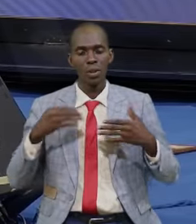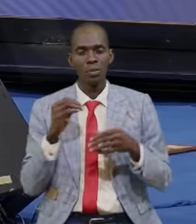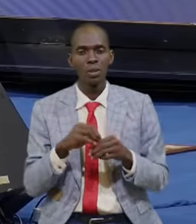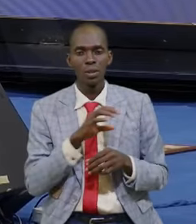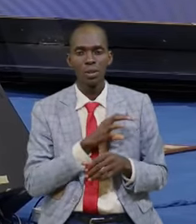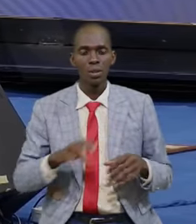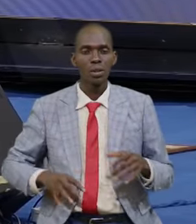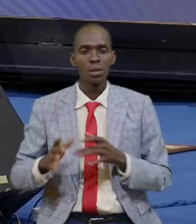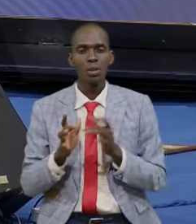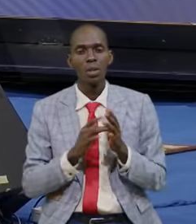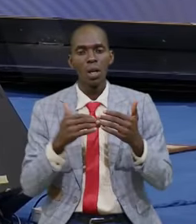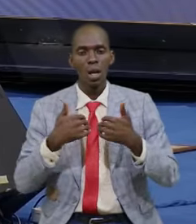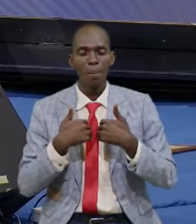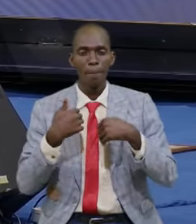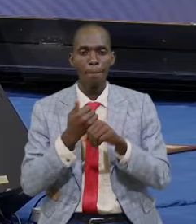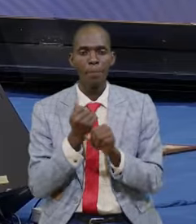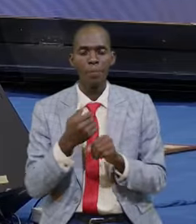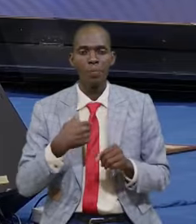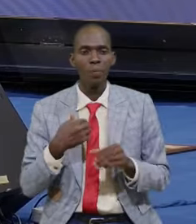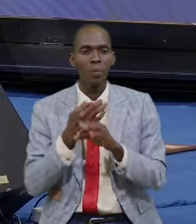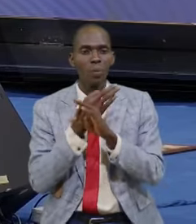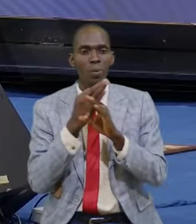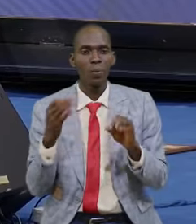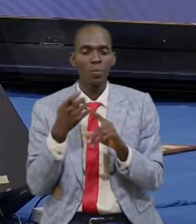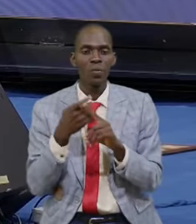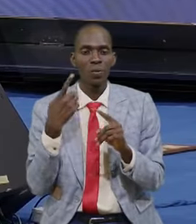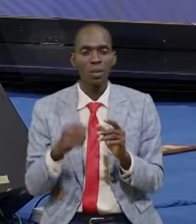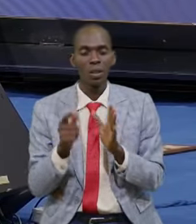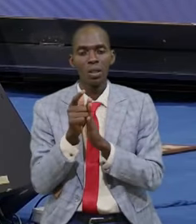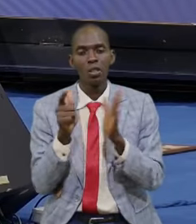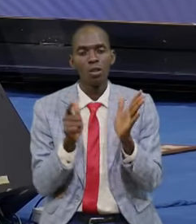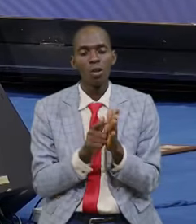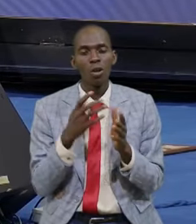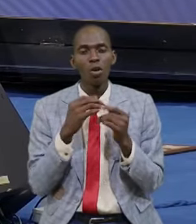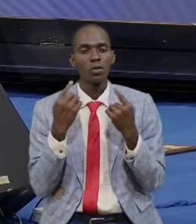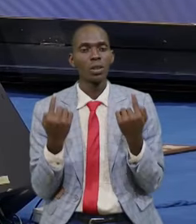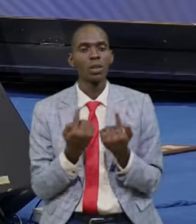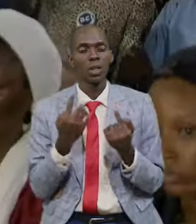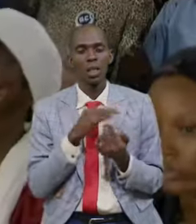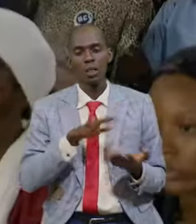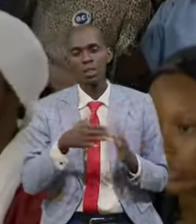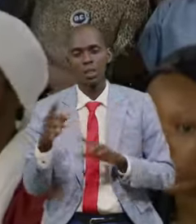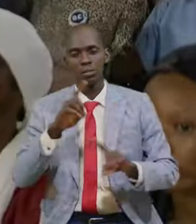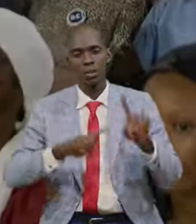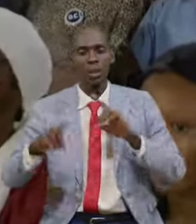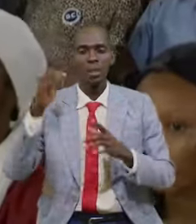has made me free from the law of sin and death. Somebody shout amen